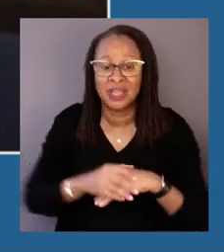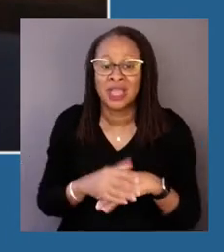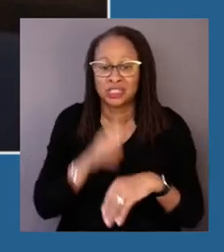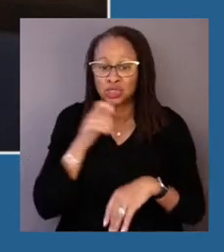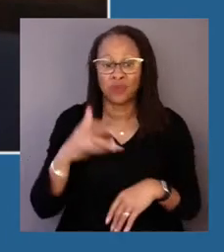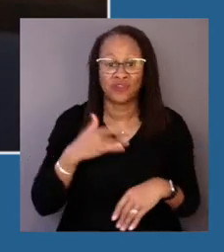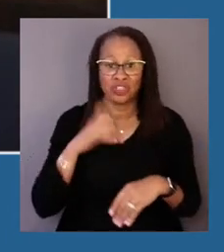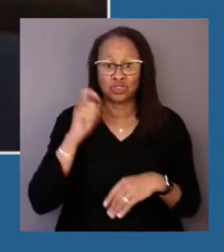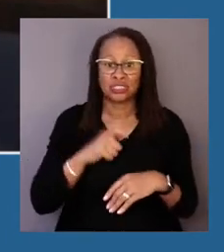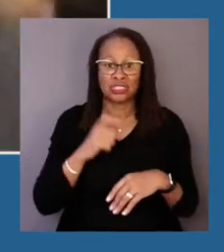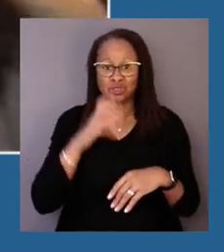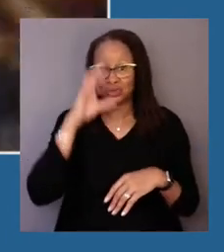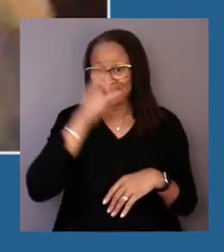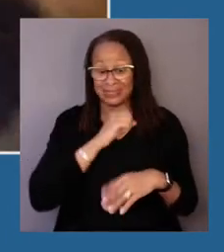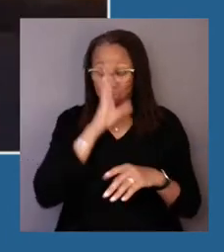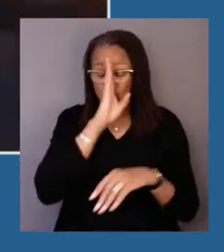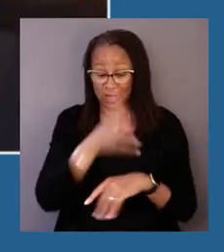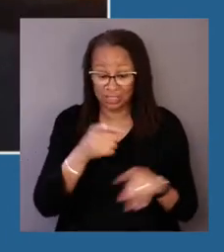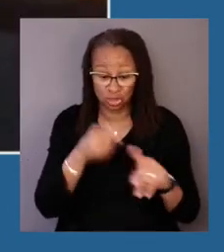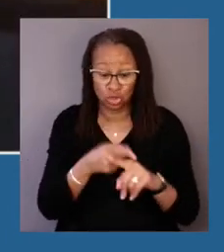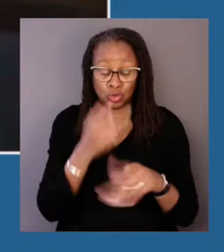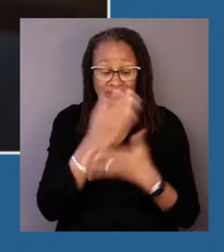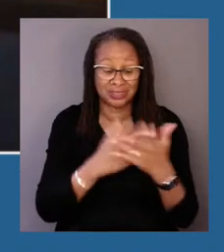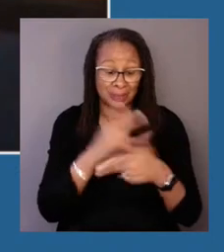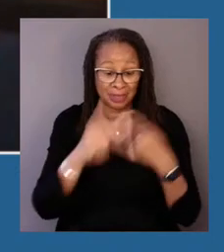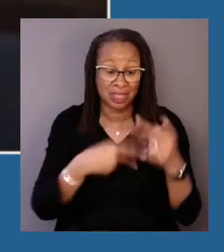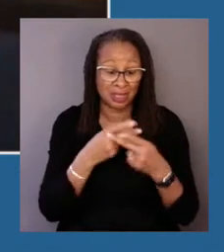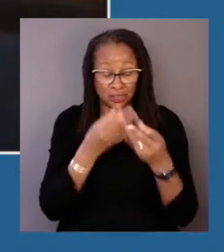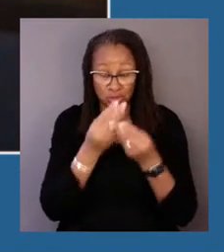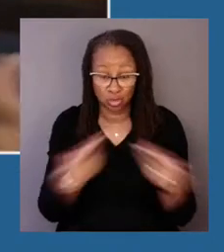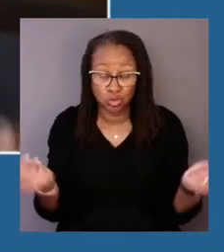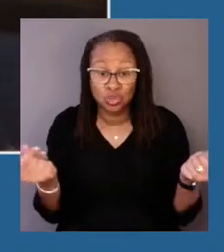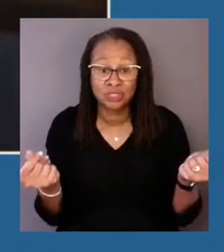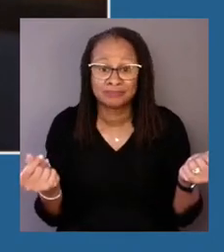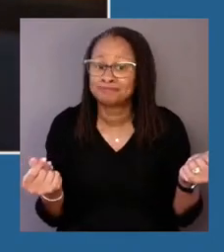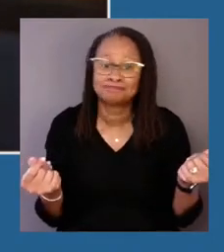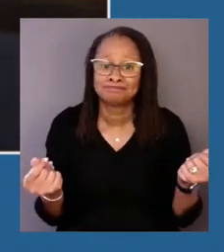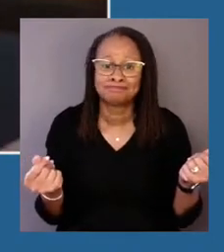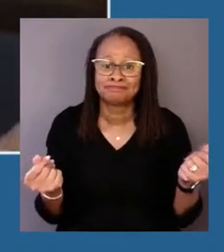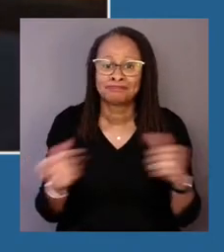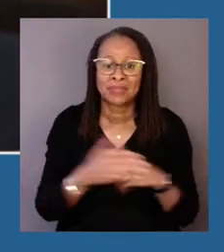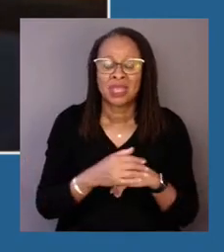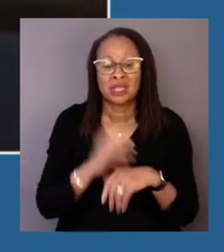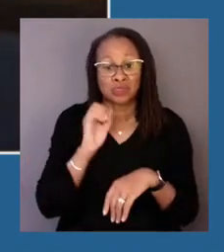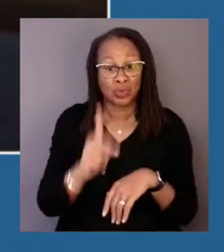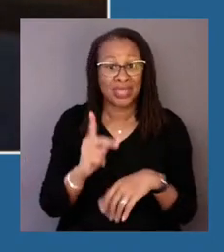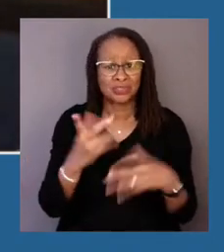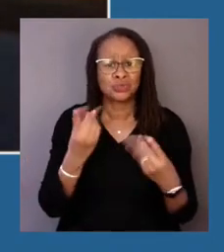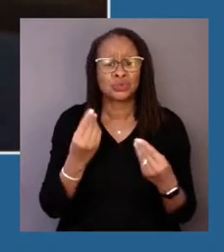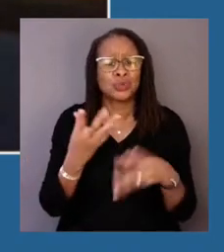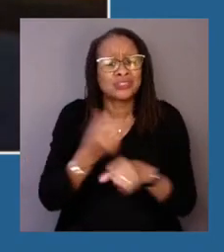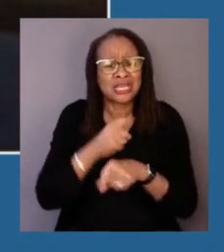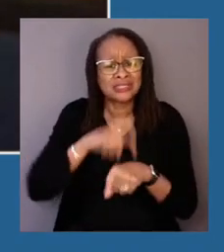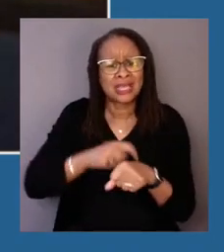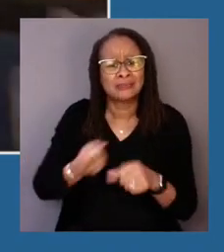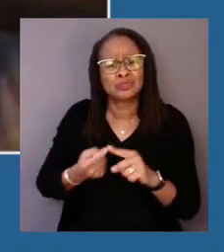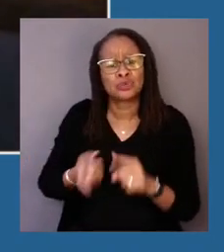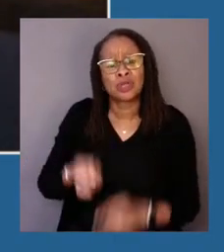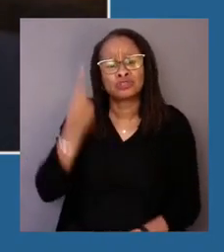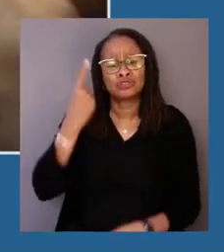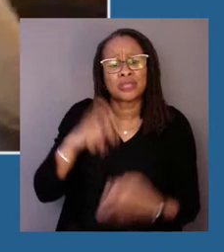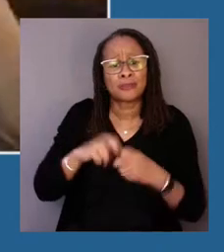skip straight to some silver bullet solution. Like, it's okay to take your time to understand the problem and where it comes